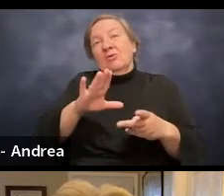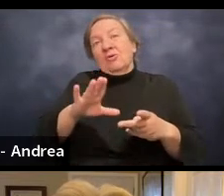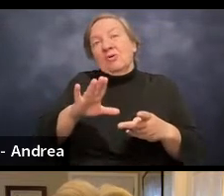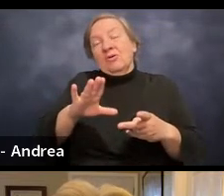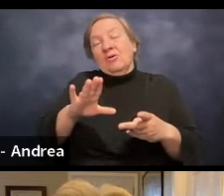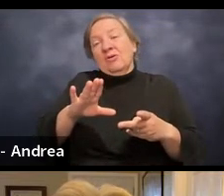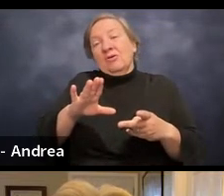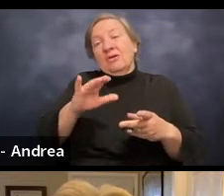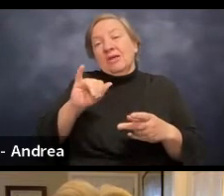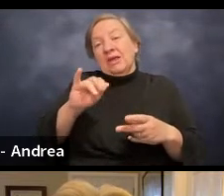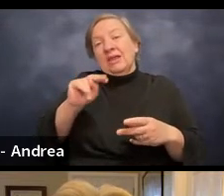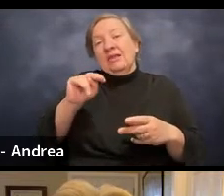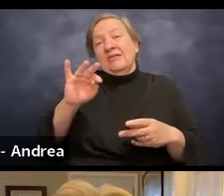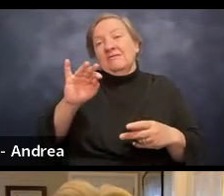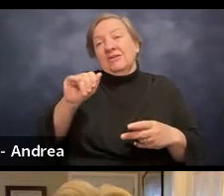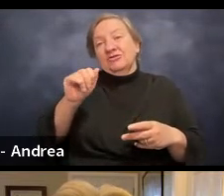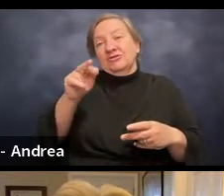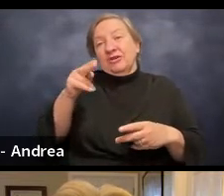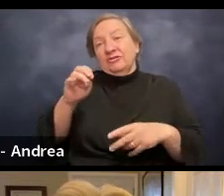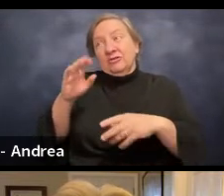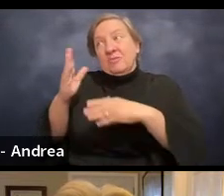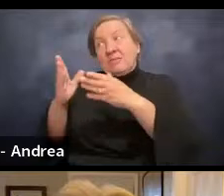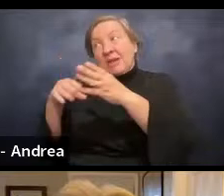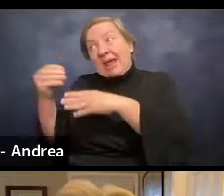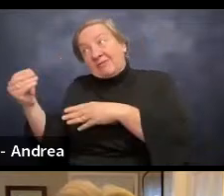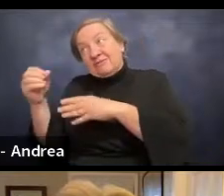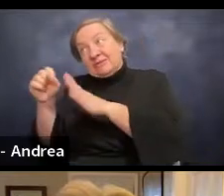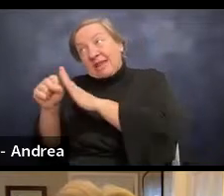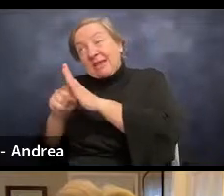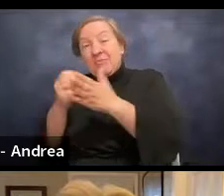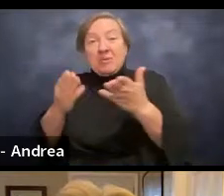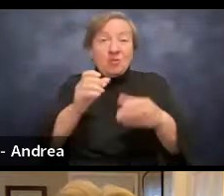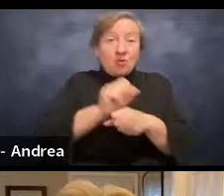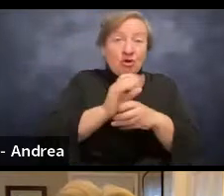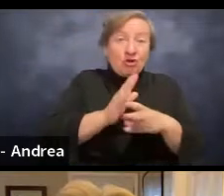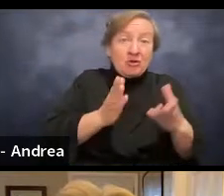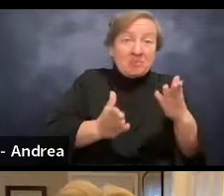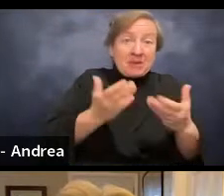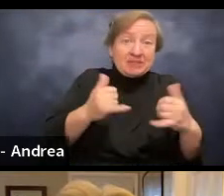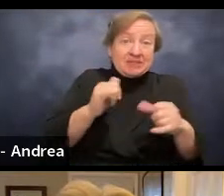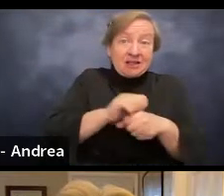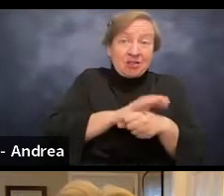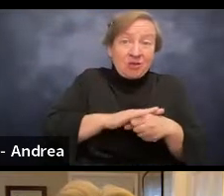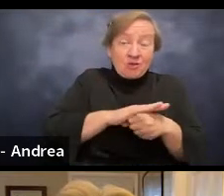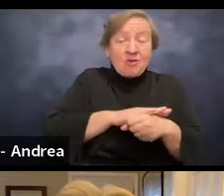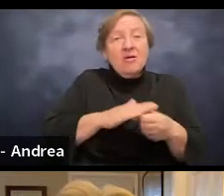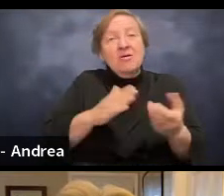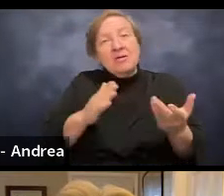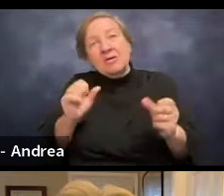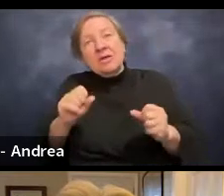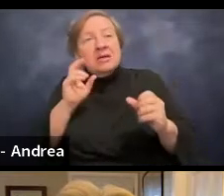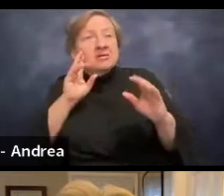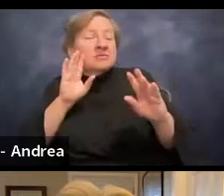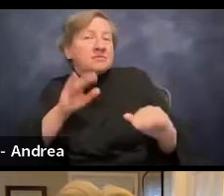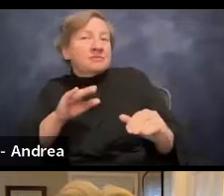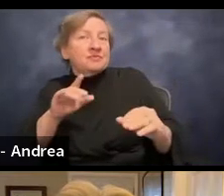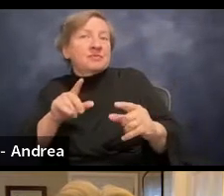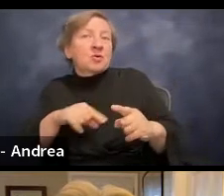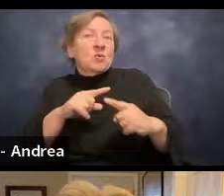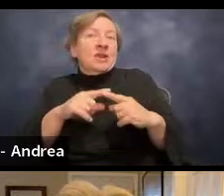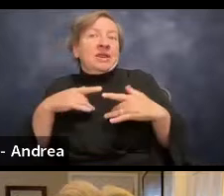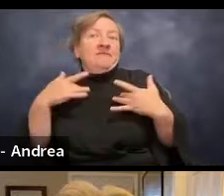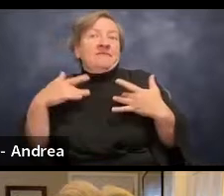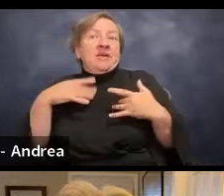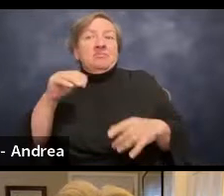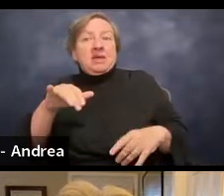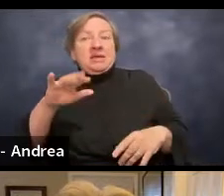but the infrastructure may be out of state, but your workforce is still going to be local. But we can anticipate, Kai, in fact, when we had our event on May 6th, we had